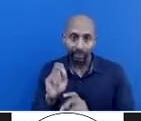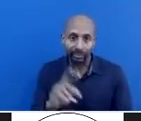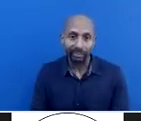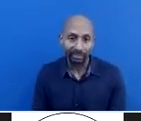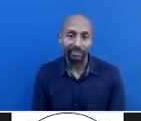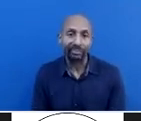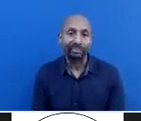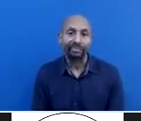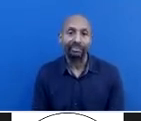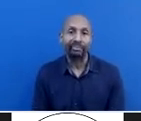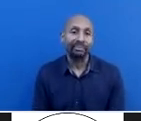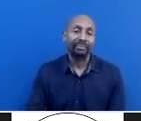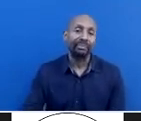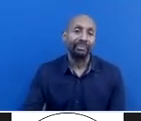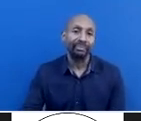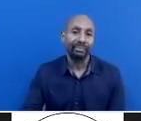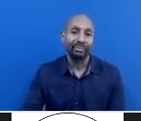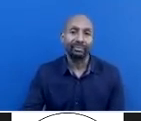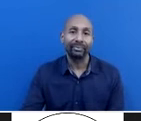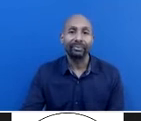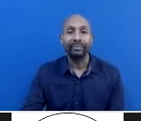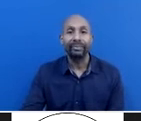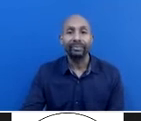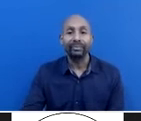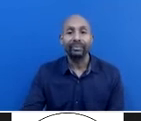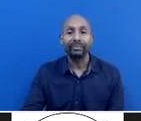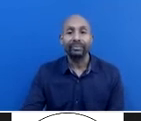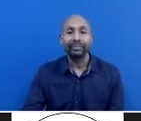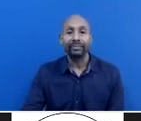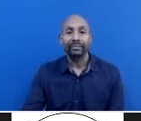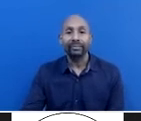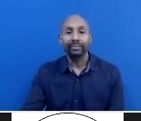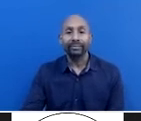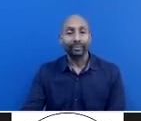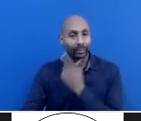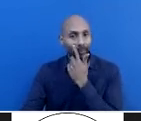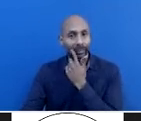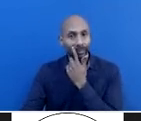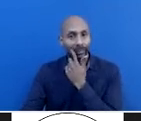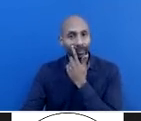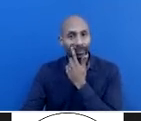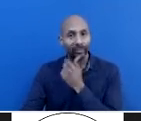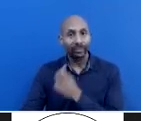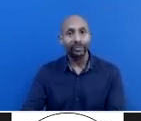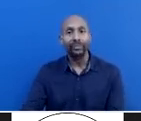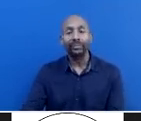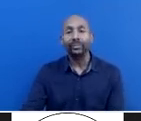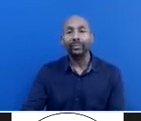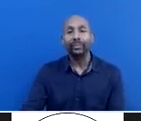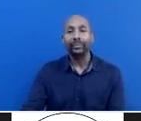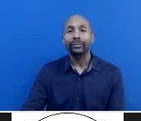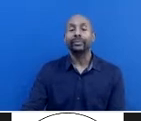people of widely varied backgrounds, experiences,